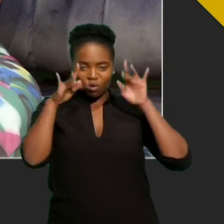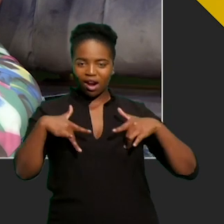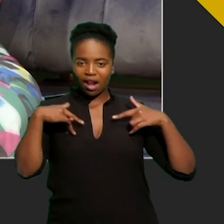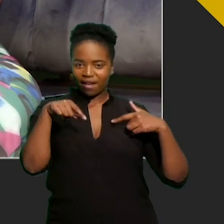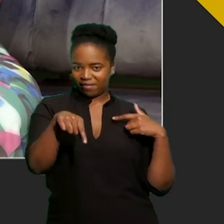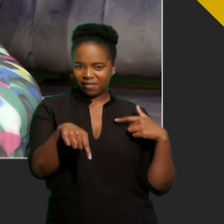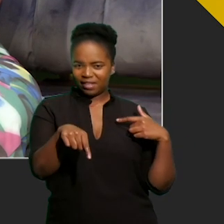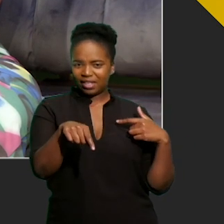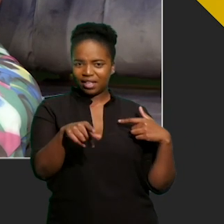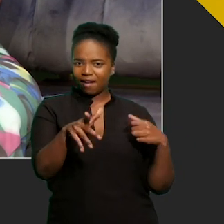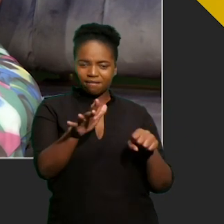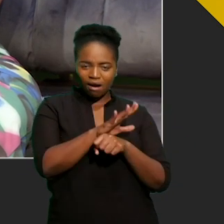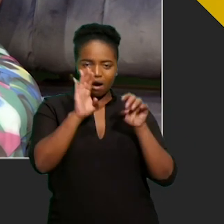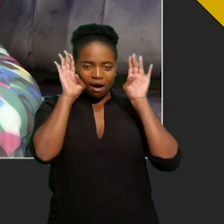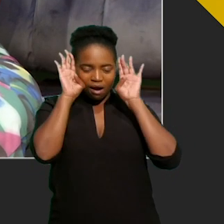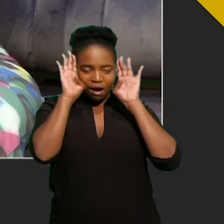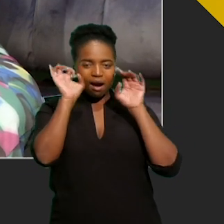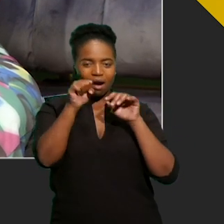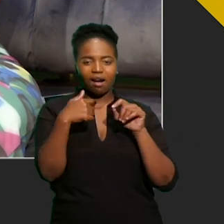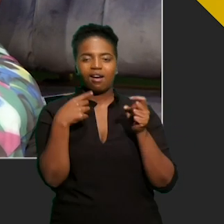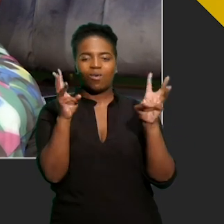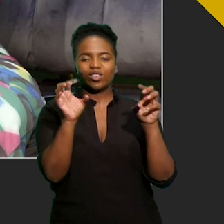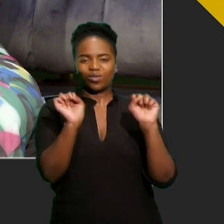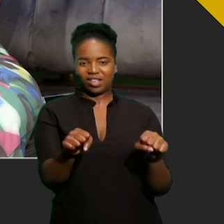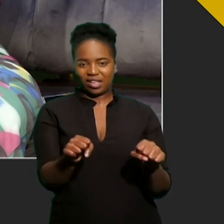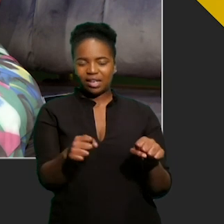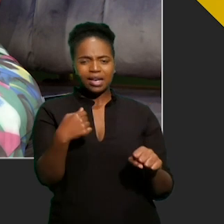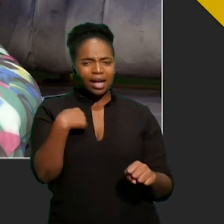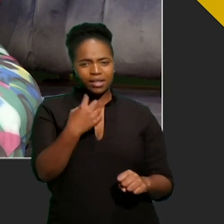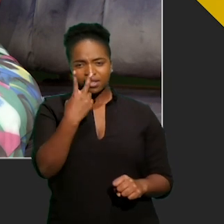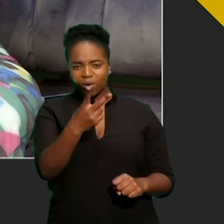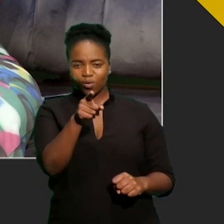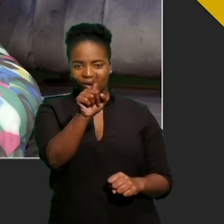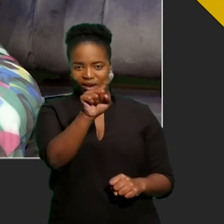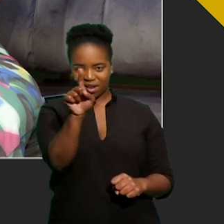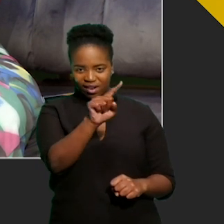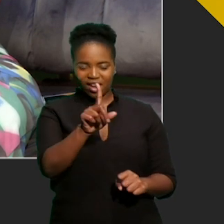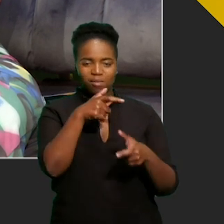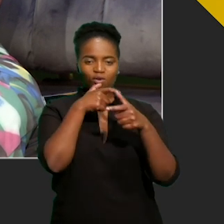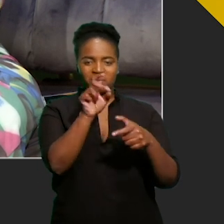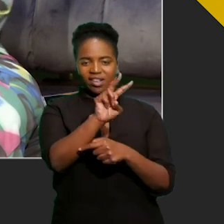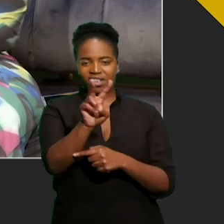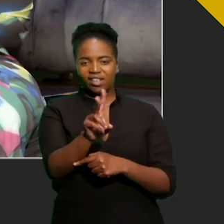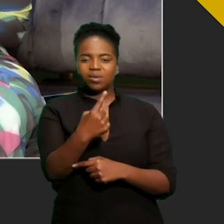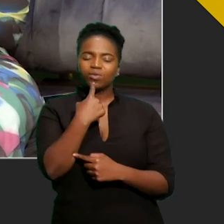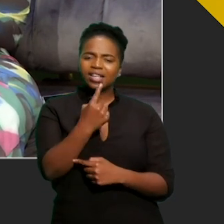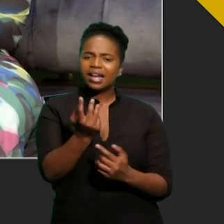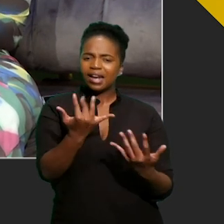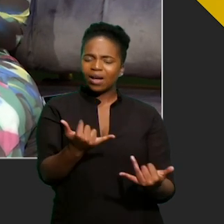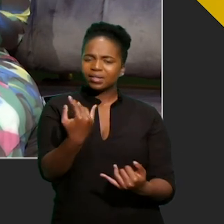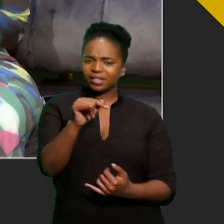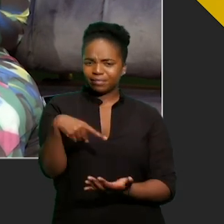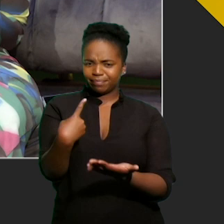beyiphele ishow, the whole show isaselapha ukuthi wena ukwazi uyibukele. Phinde futhi nathi sibuye sibone ukuthi wena bowuthini. Kodwa kwamanje sisakhuluma ngalendaba